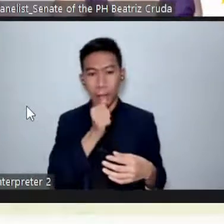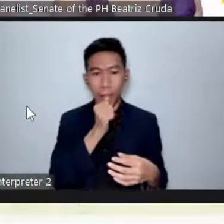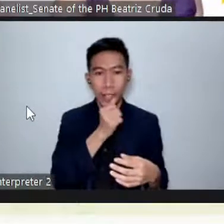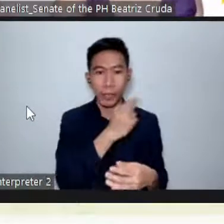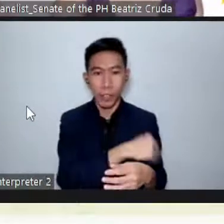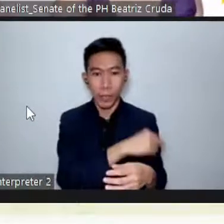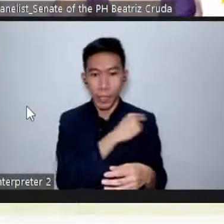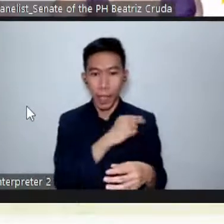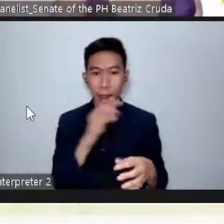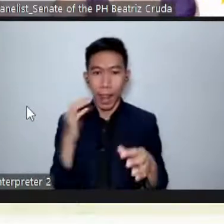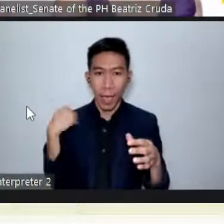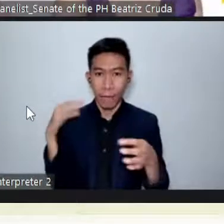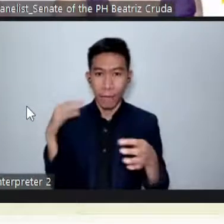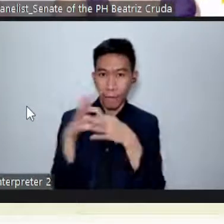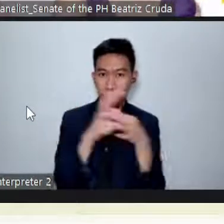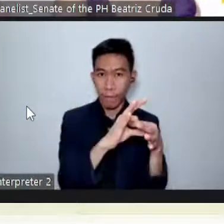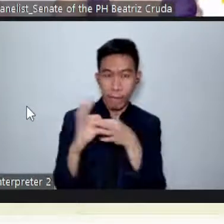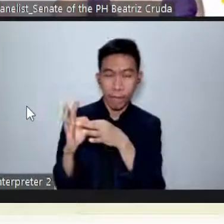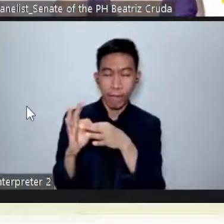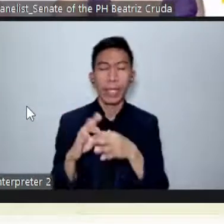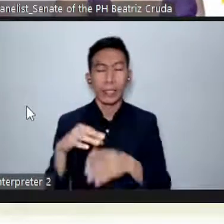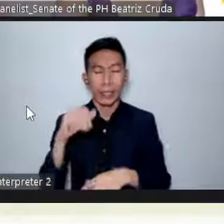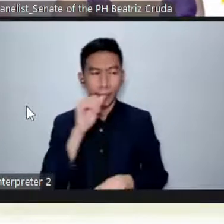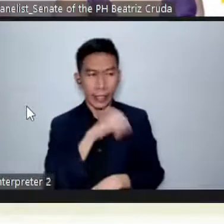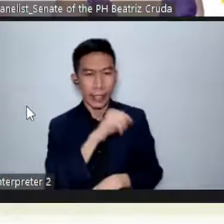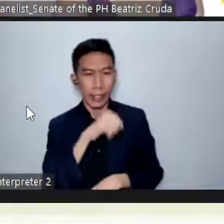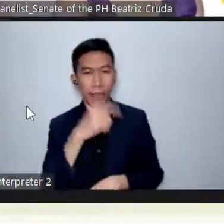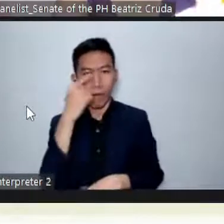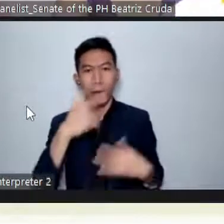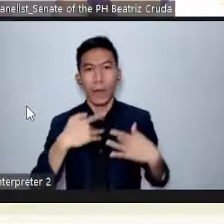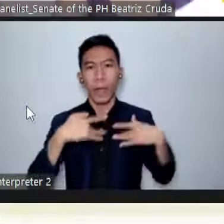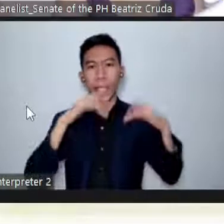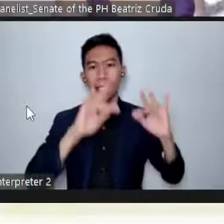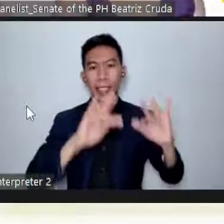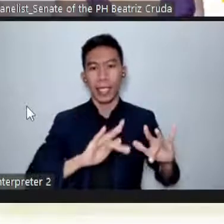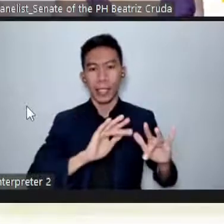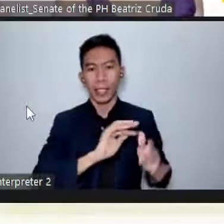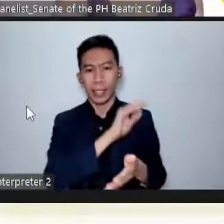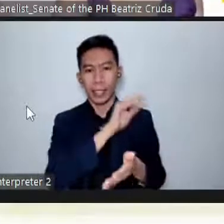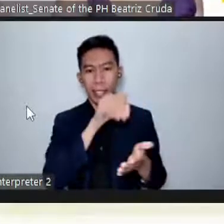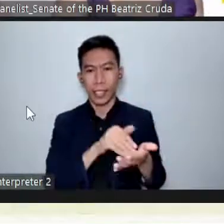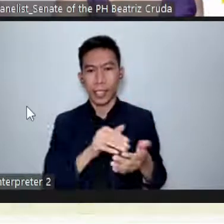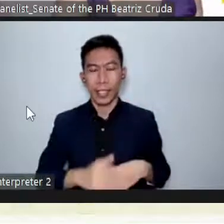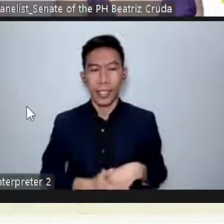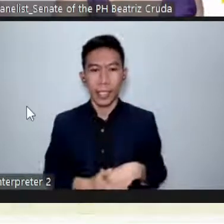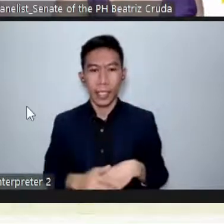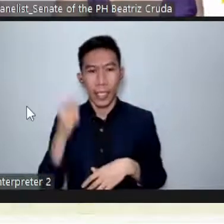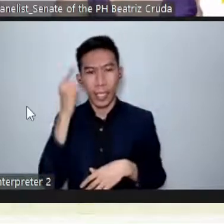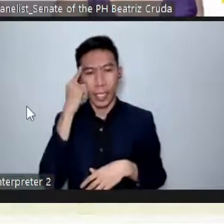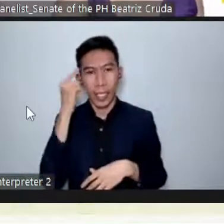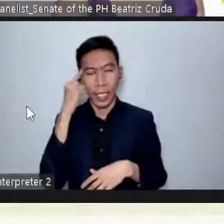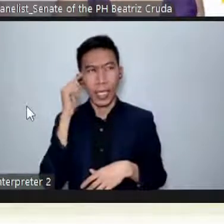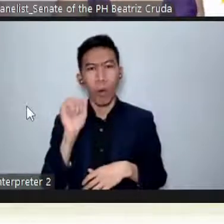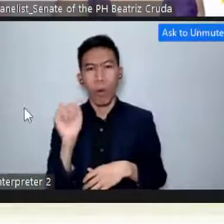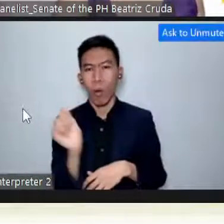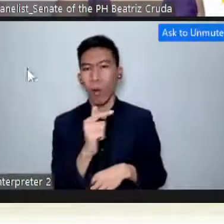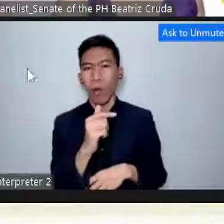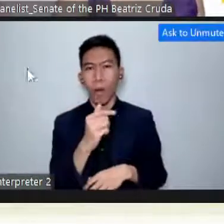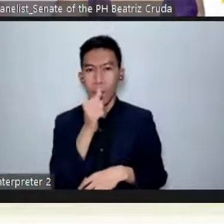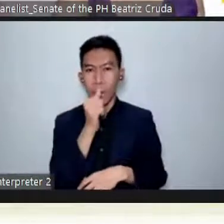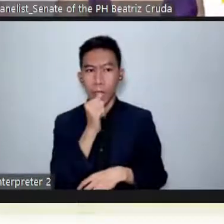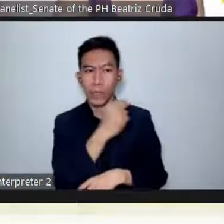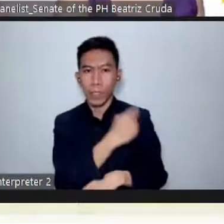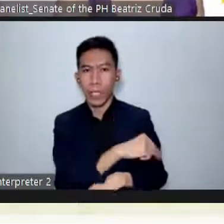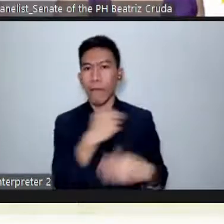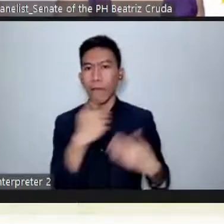there? Opo, for the Malasakit po. For the Kasi Malasakit. po lahat ng private, nakaset up na po ng Malasakit. So some